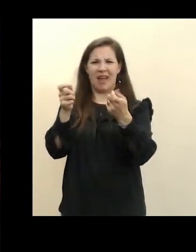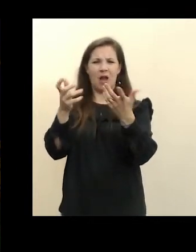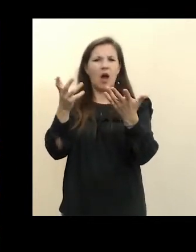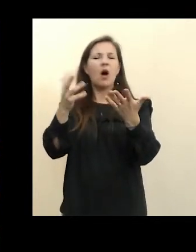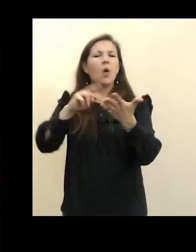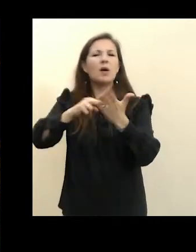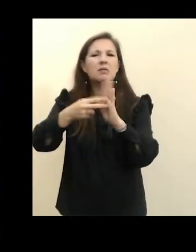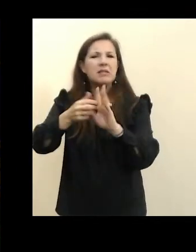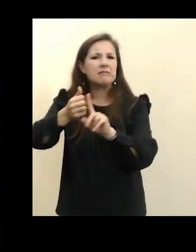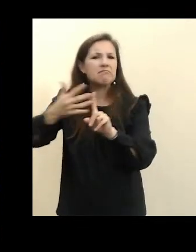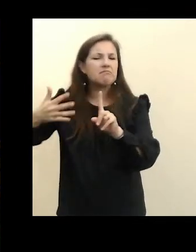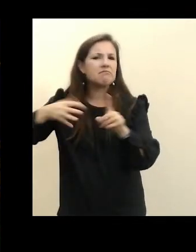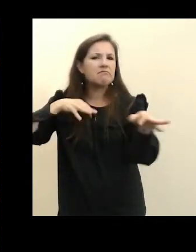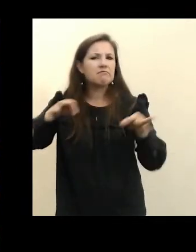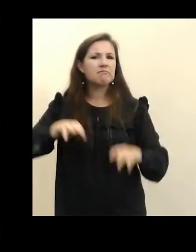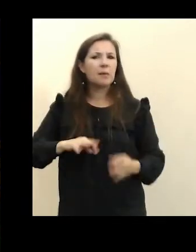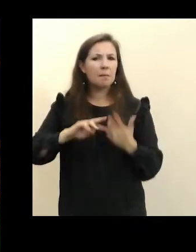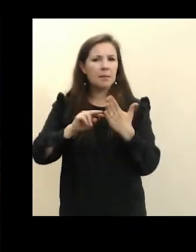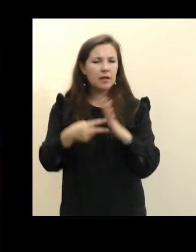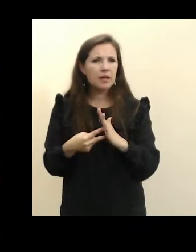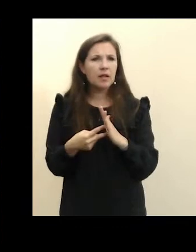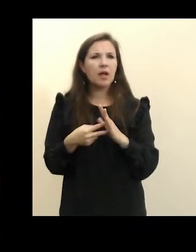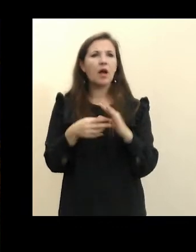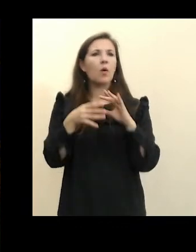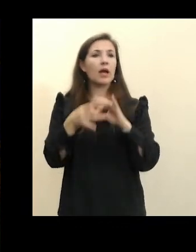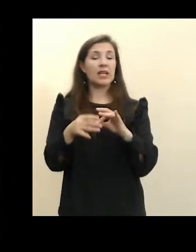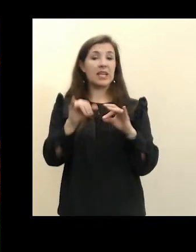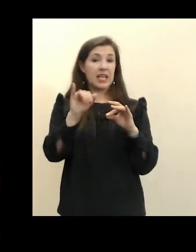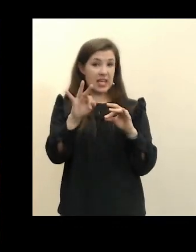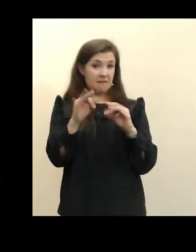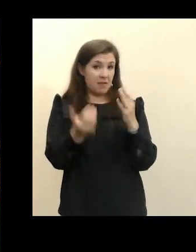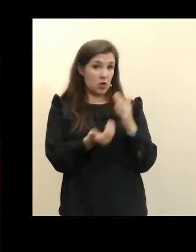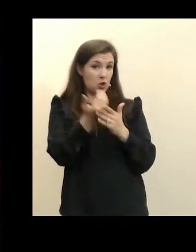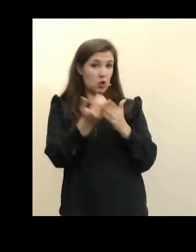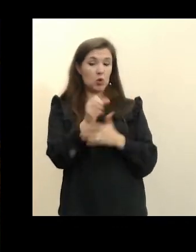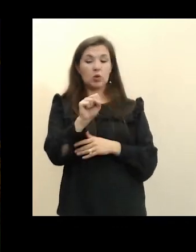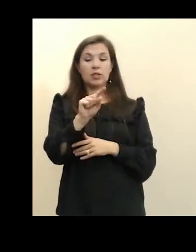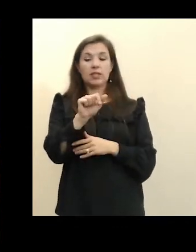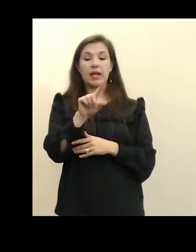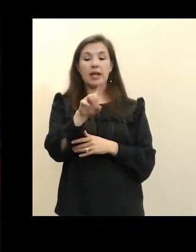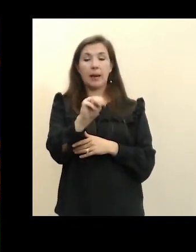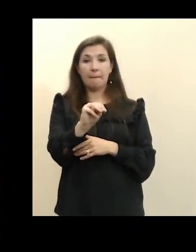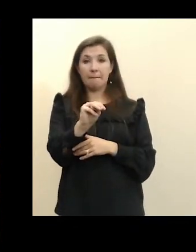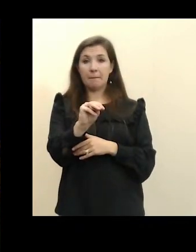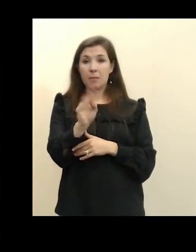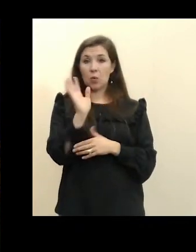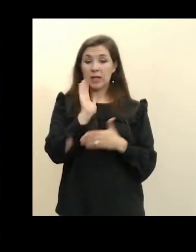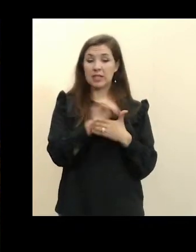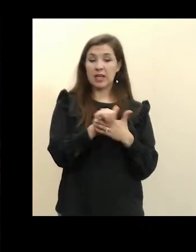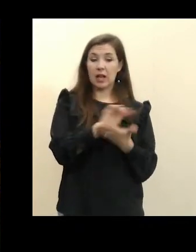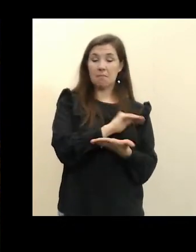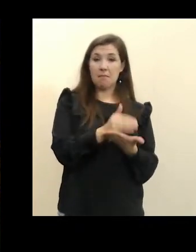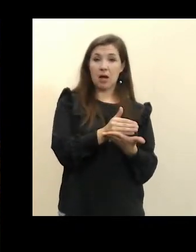kind of maintenance this is, and also just relate to if there was a new stadium, would the dollar figure really be the